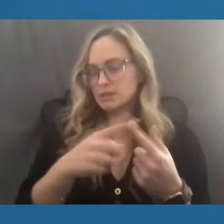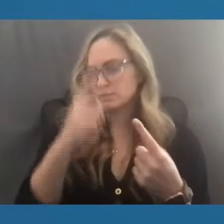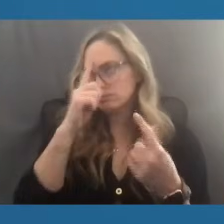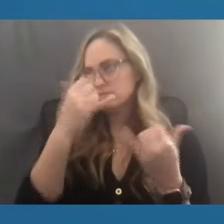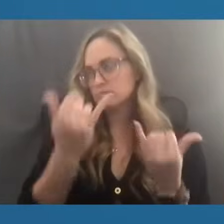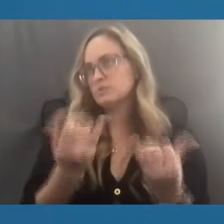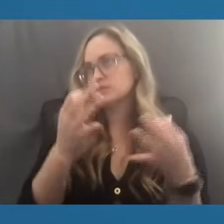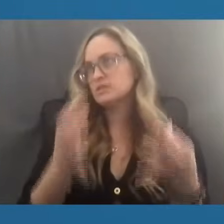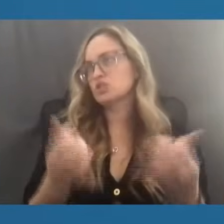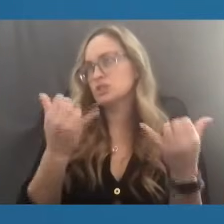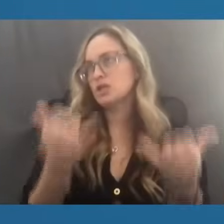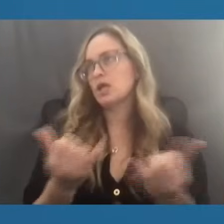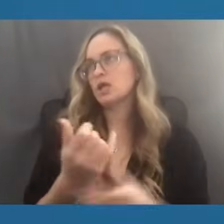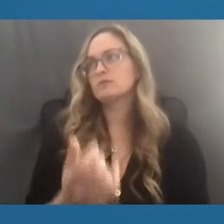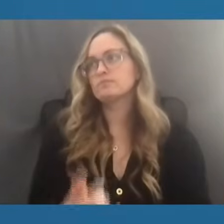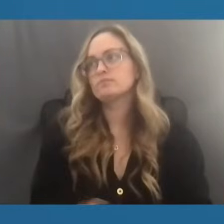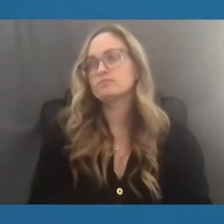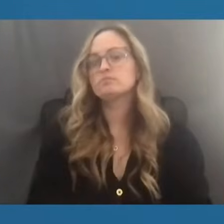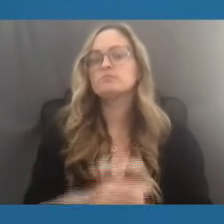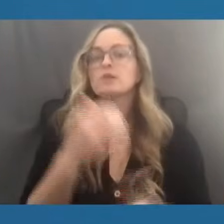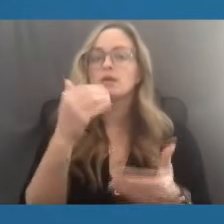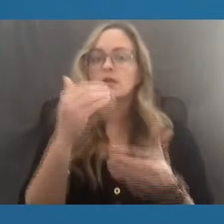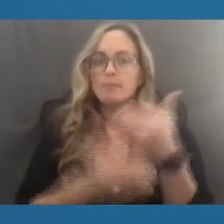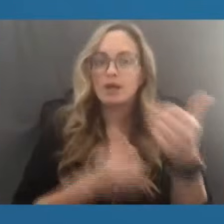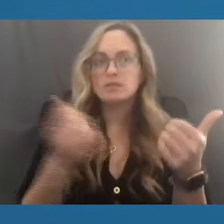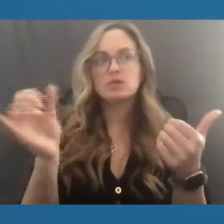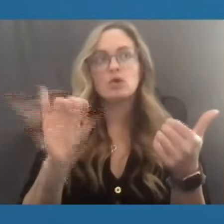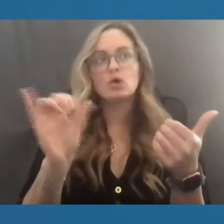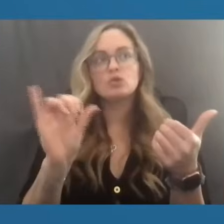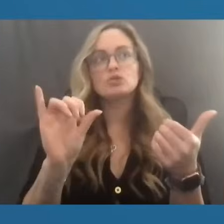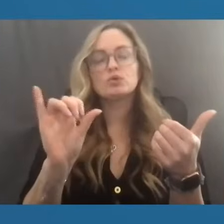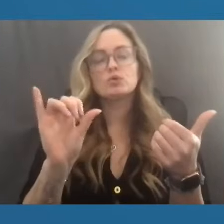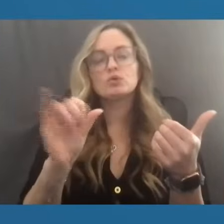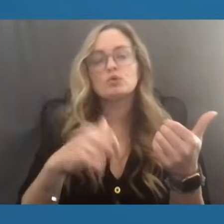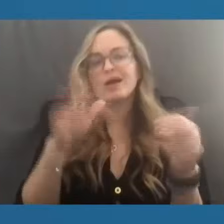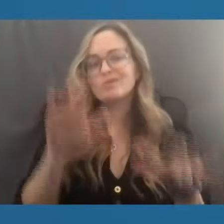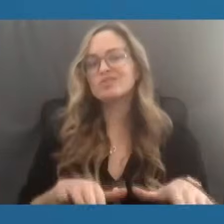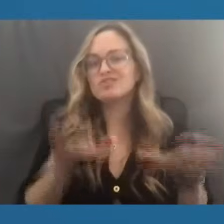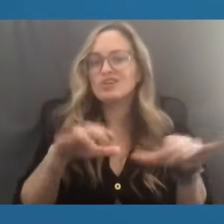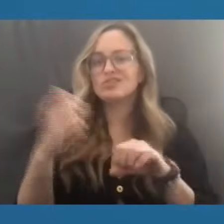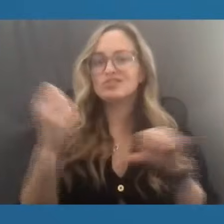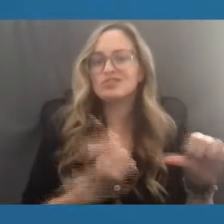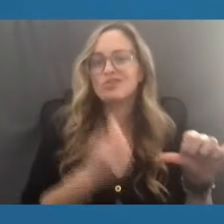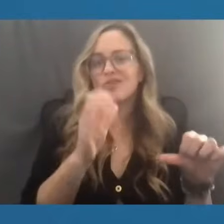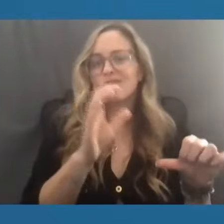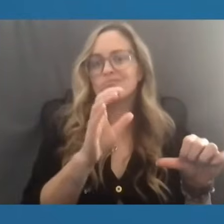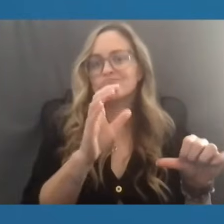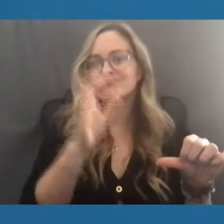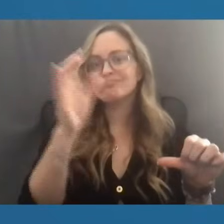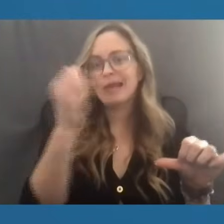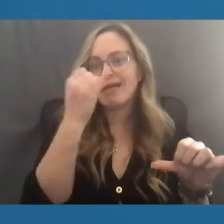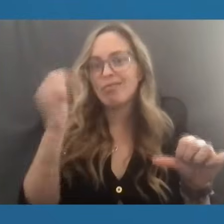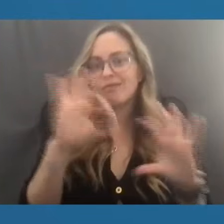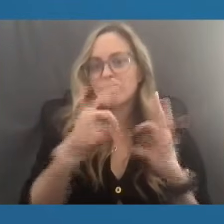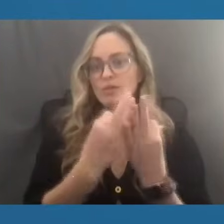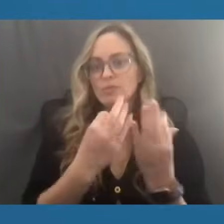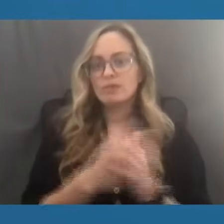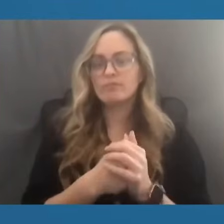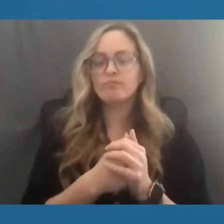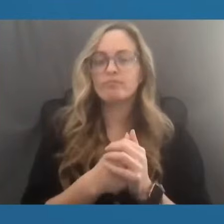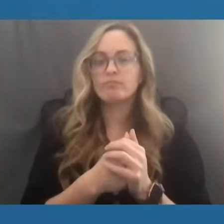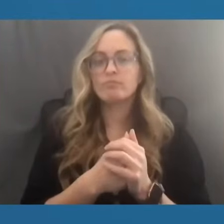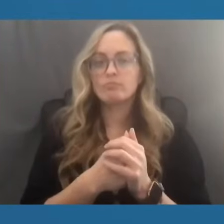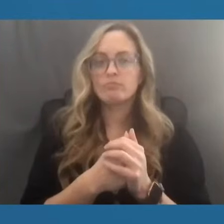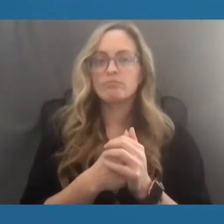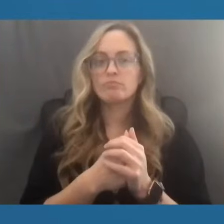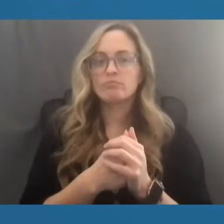today, processing also the fact that I was raised in a strong Catholic family. And for many, this